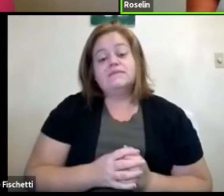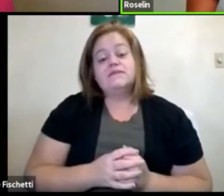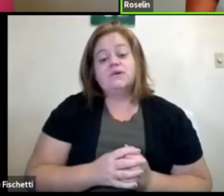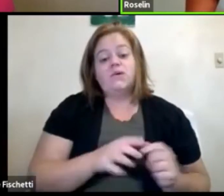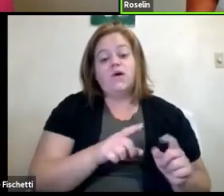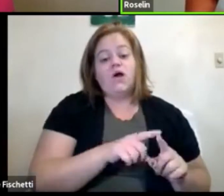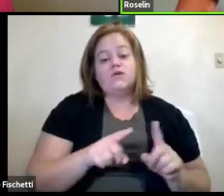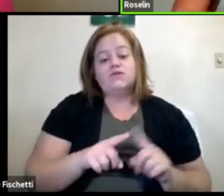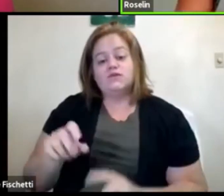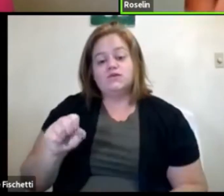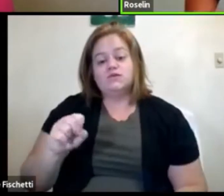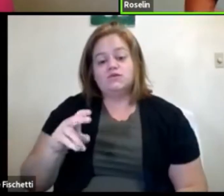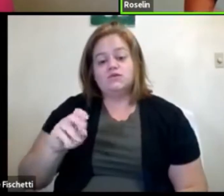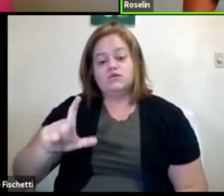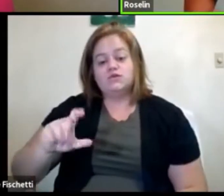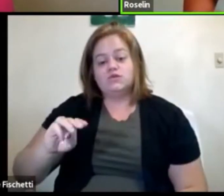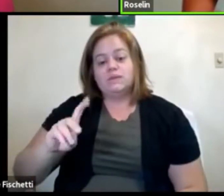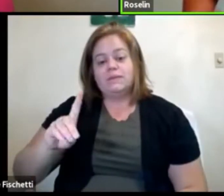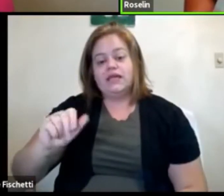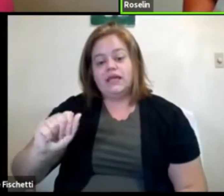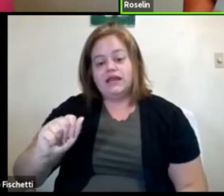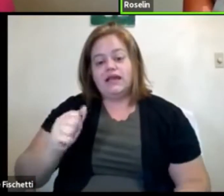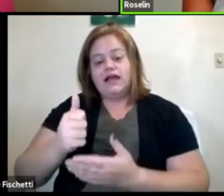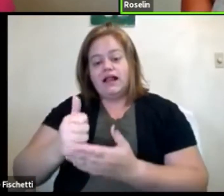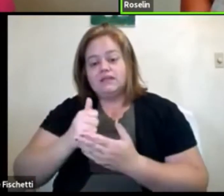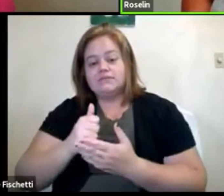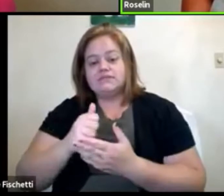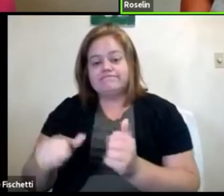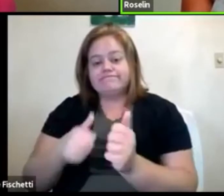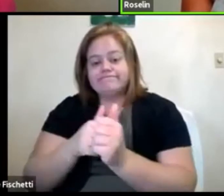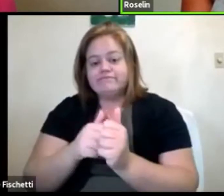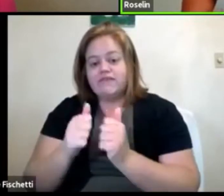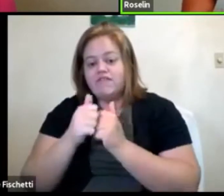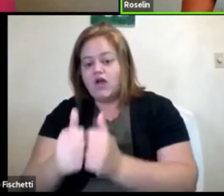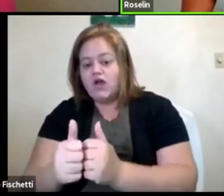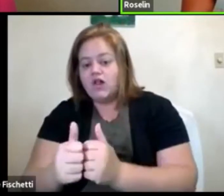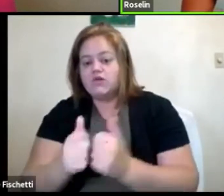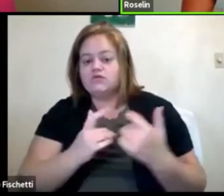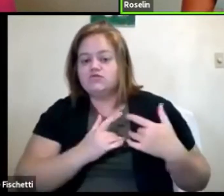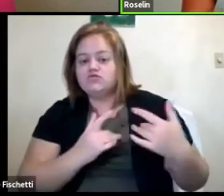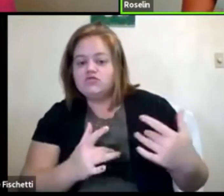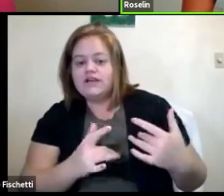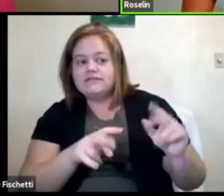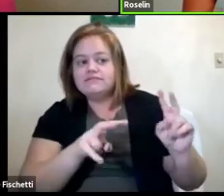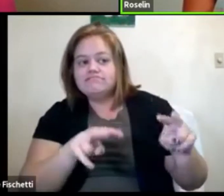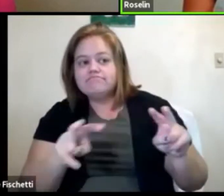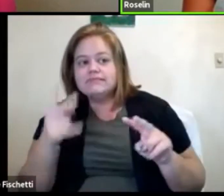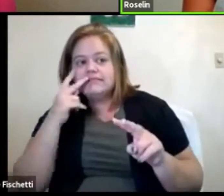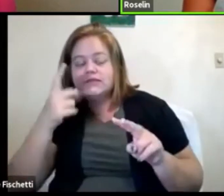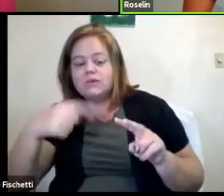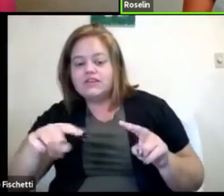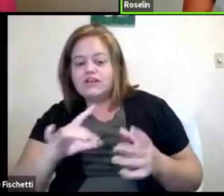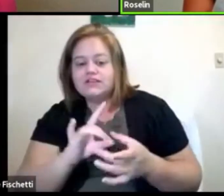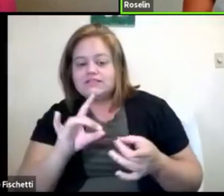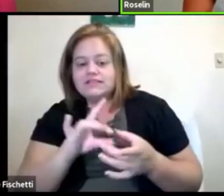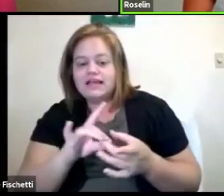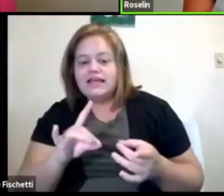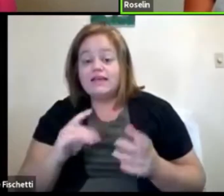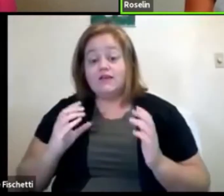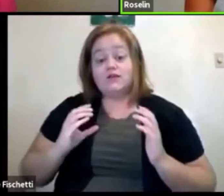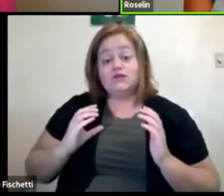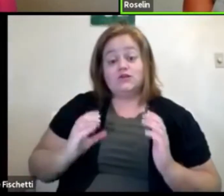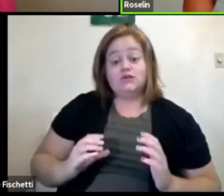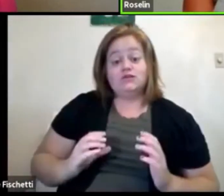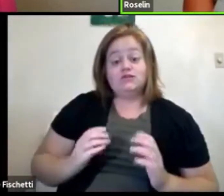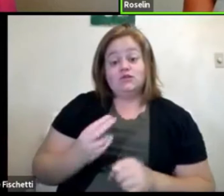media to keep up to date on the trends, what people are saying. I think the consumers are very, very smart. They,